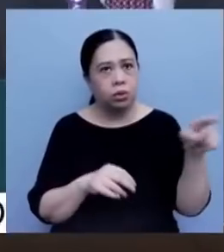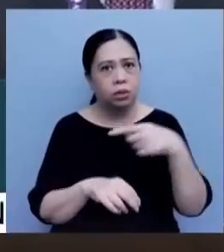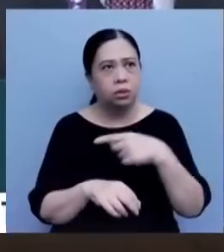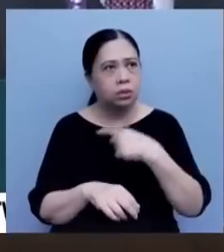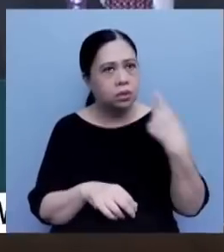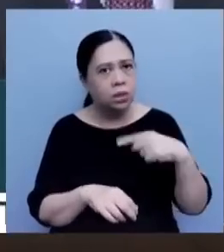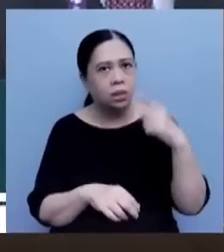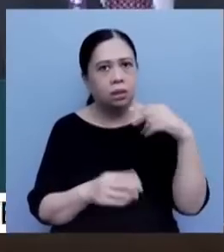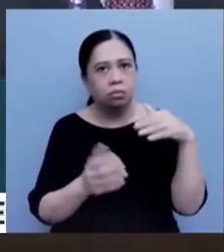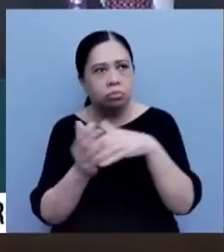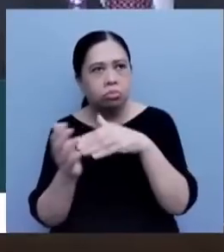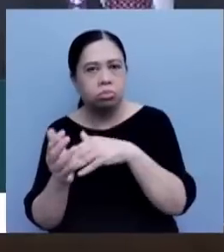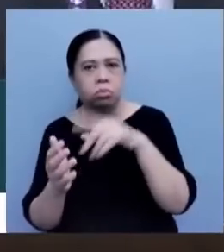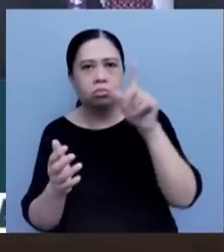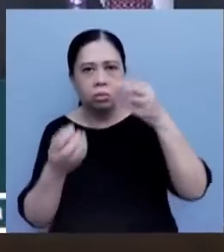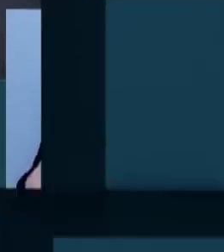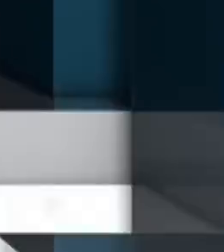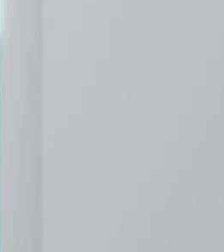the global stage.